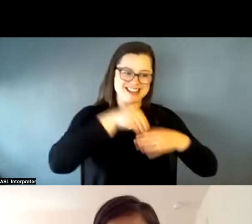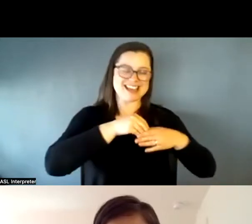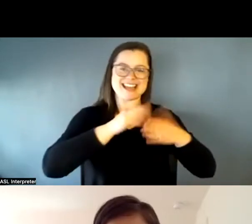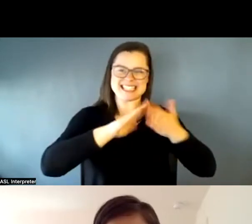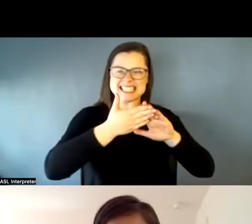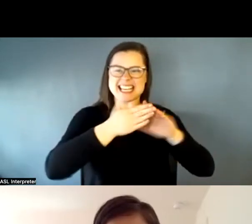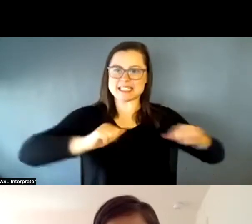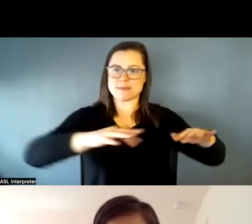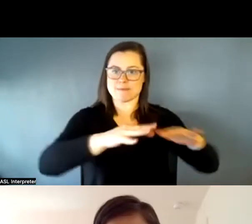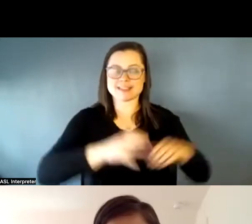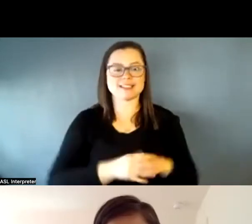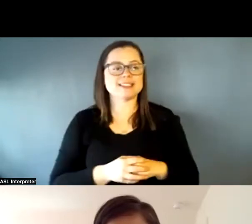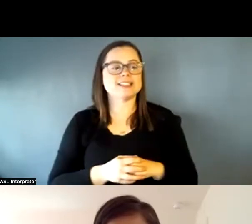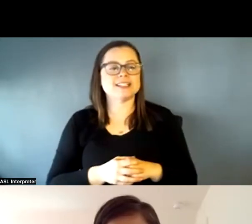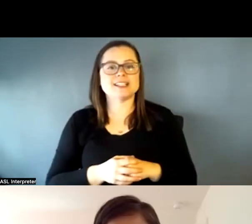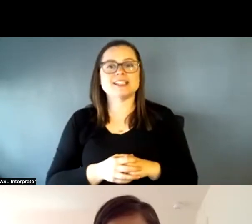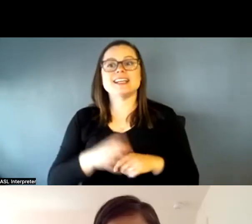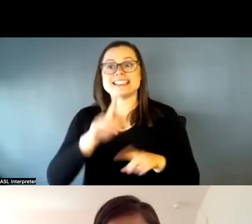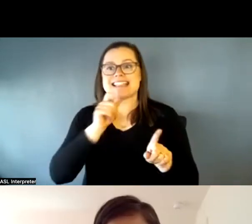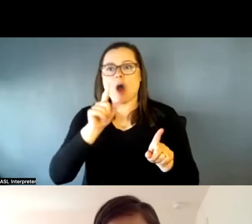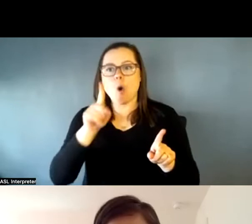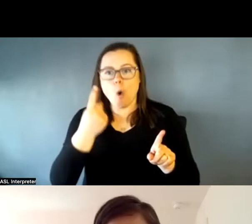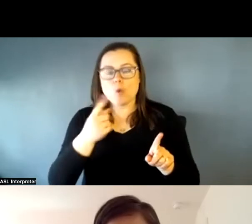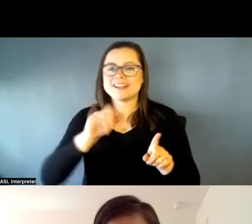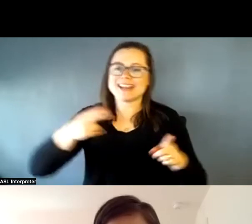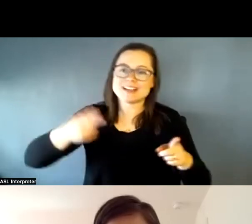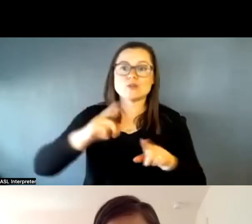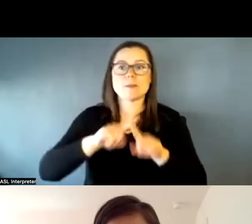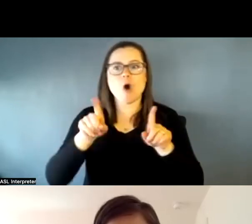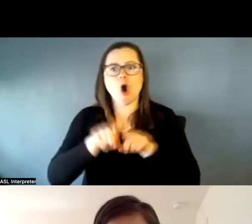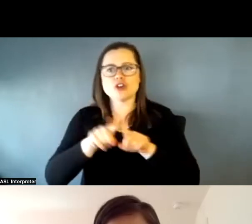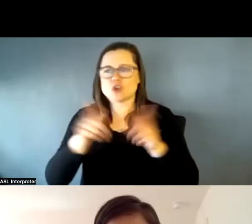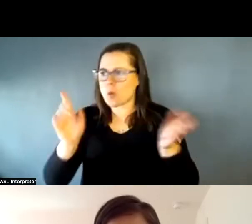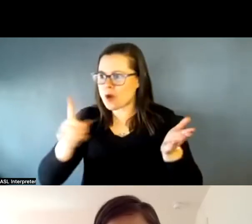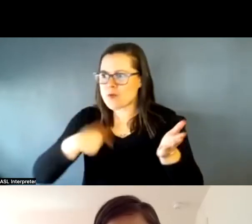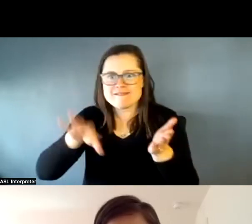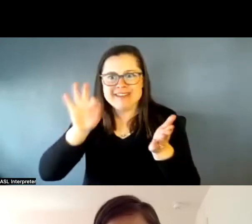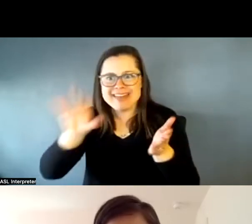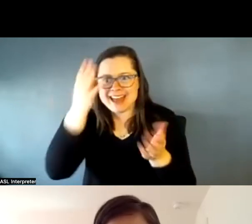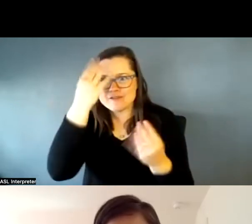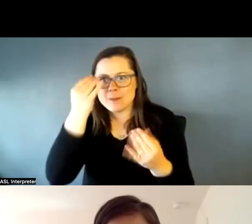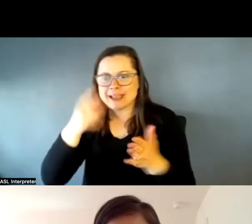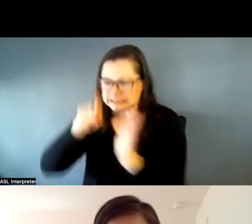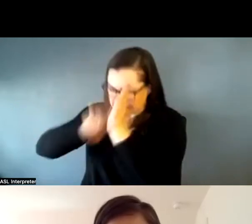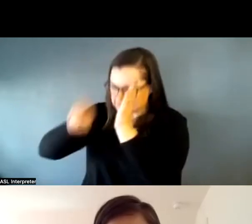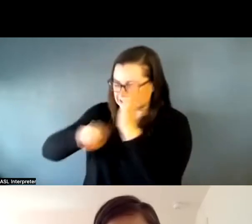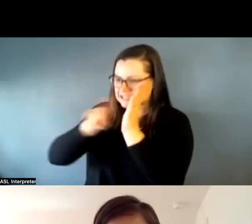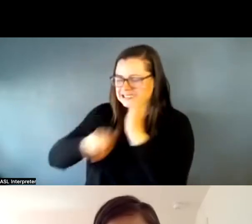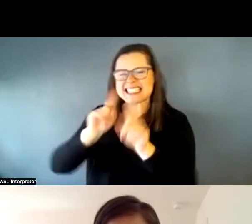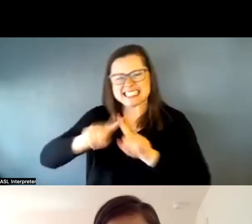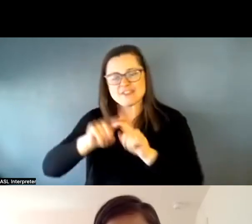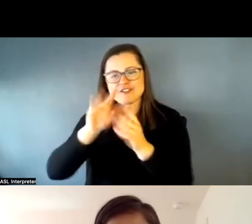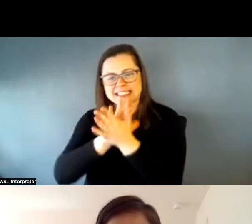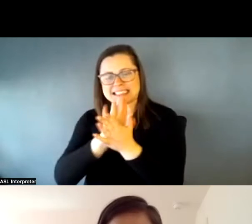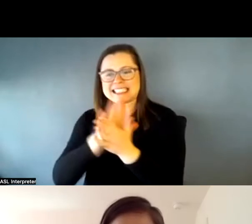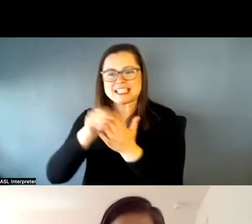actually sorting through the documents to actually find the animal presence and the impact that they have. Yeah,